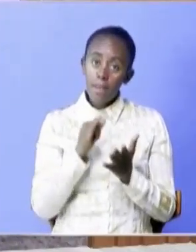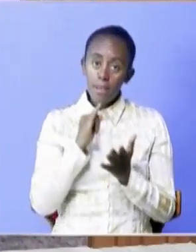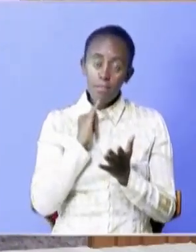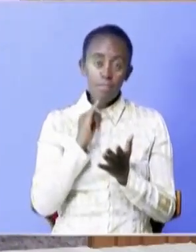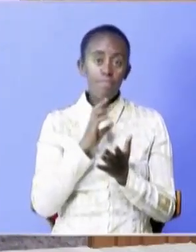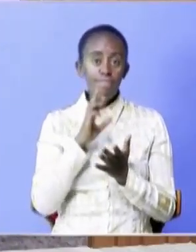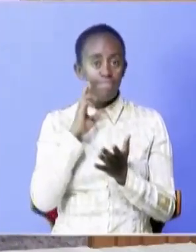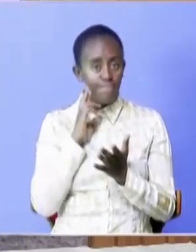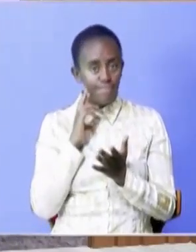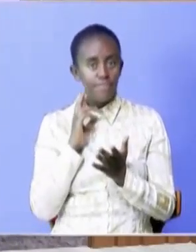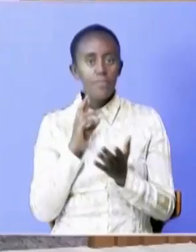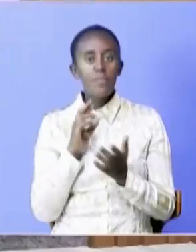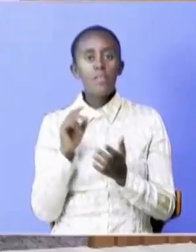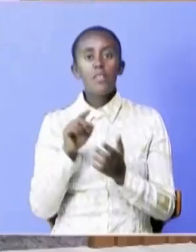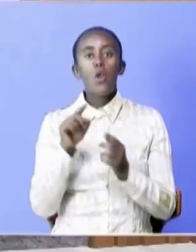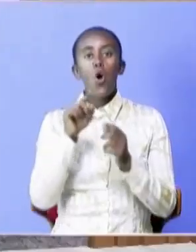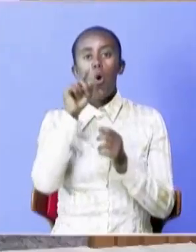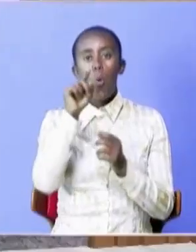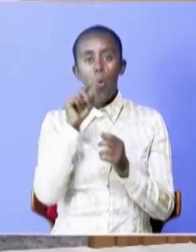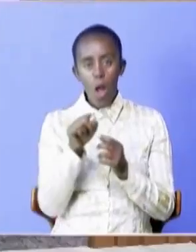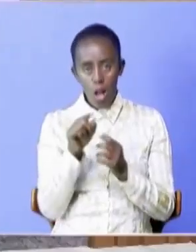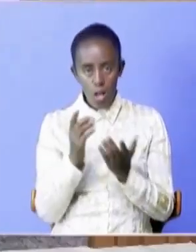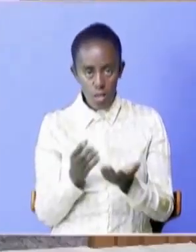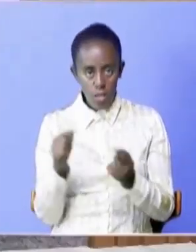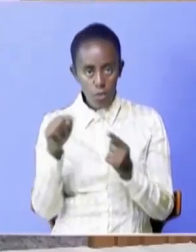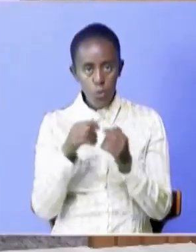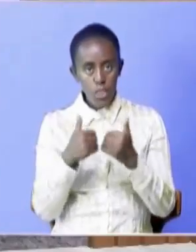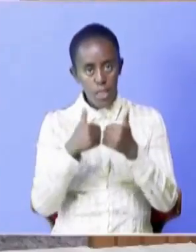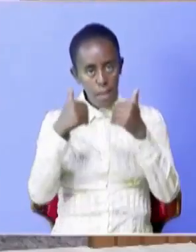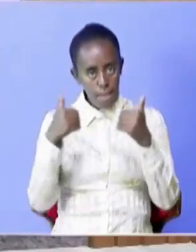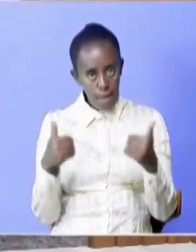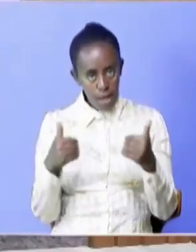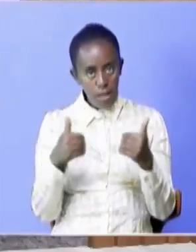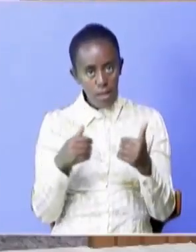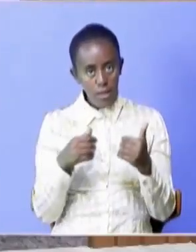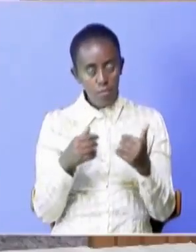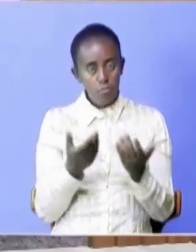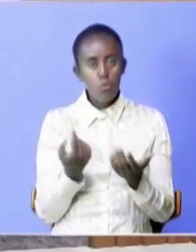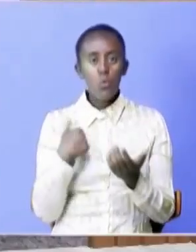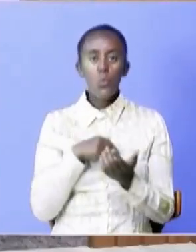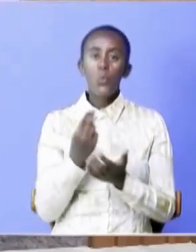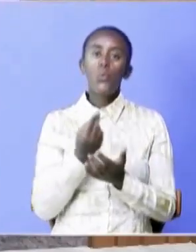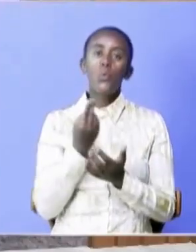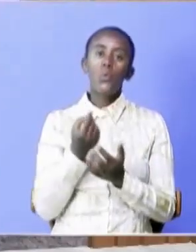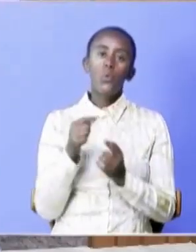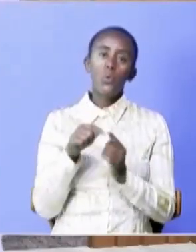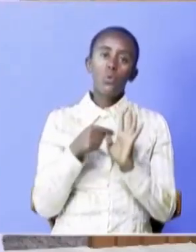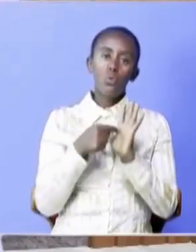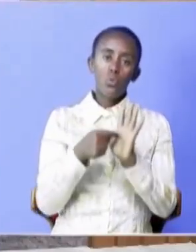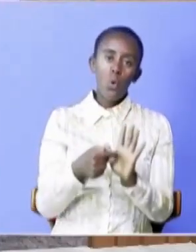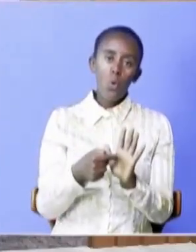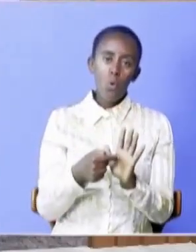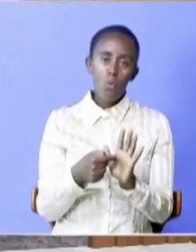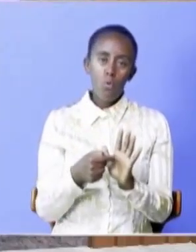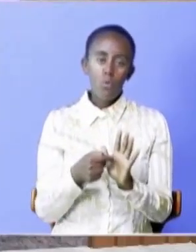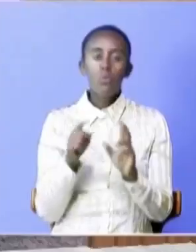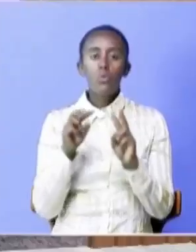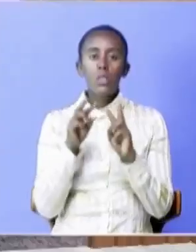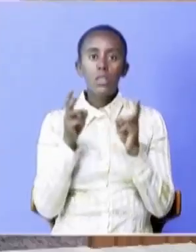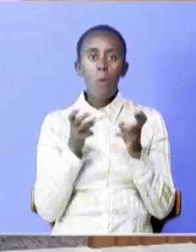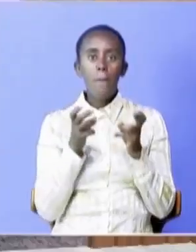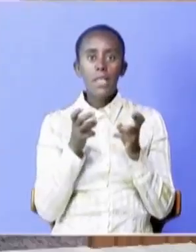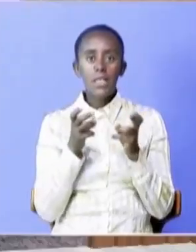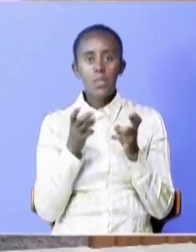case, we use colon to separate, or we use it to show